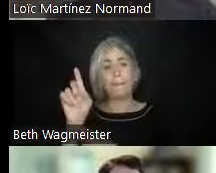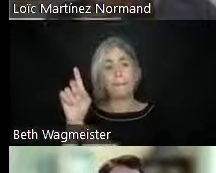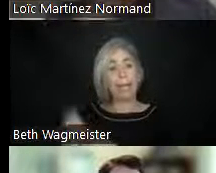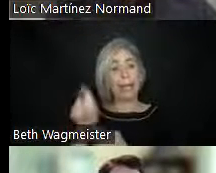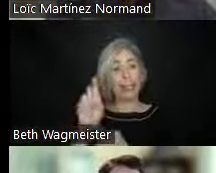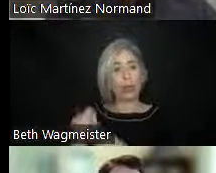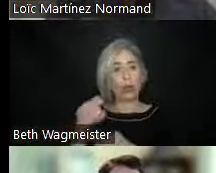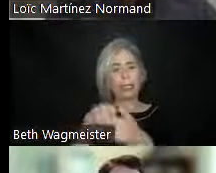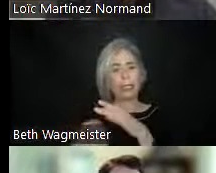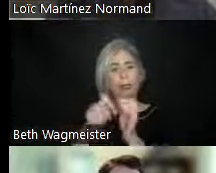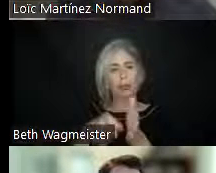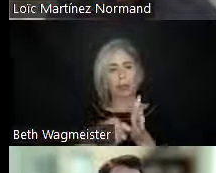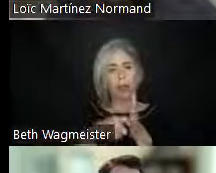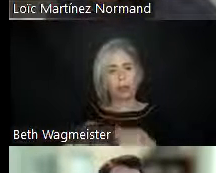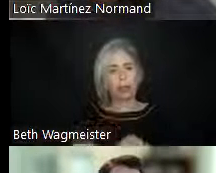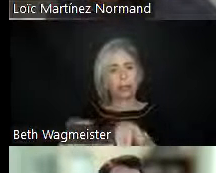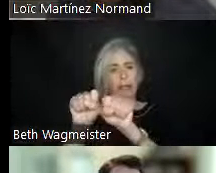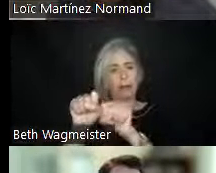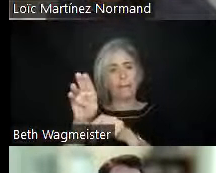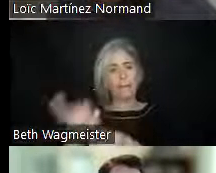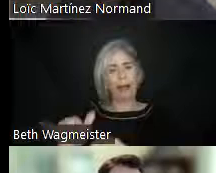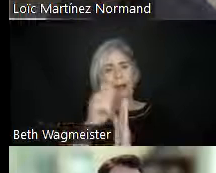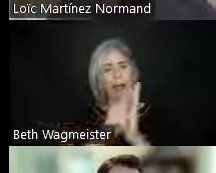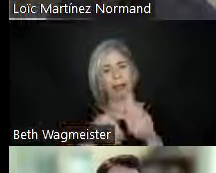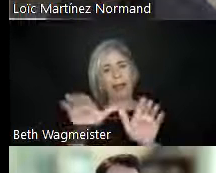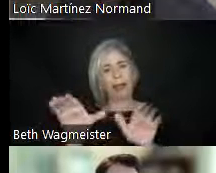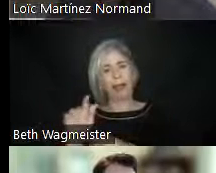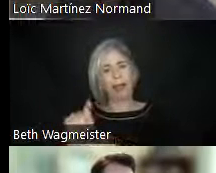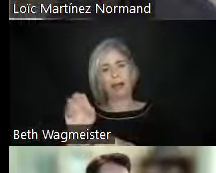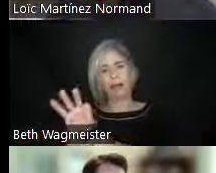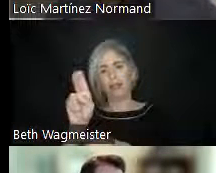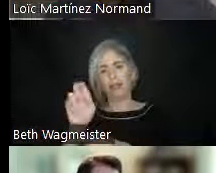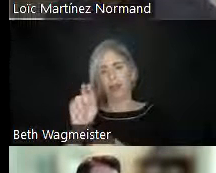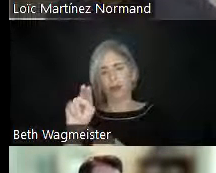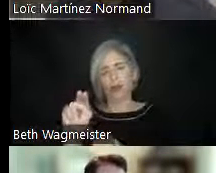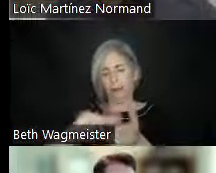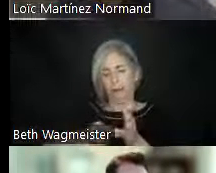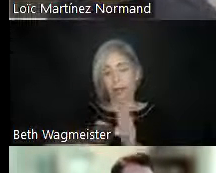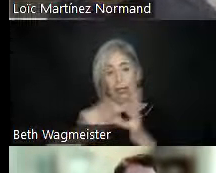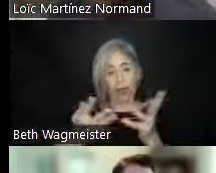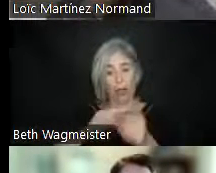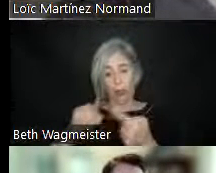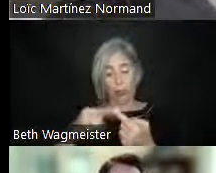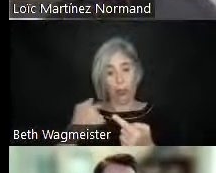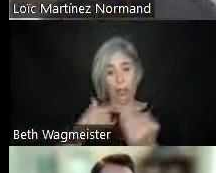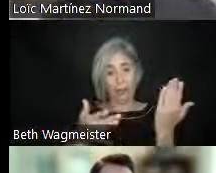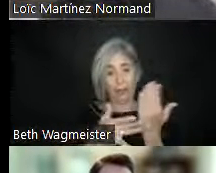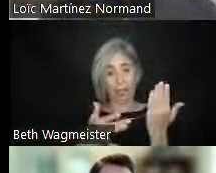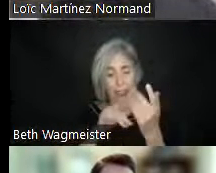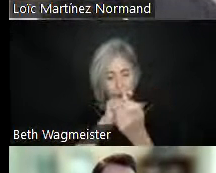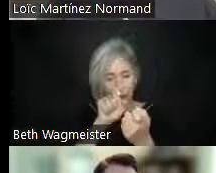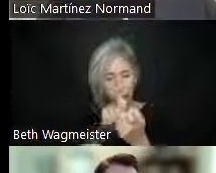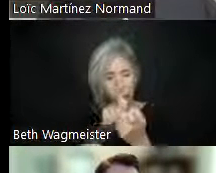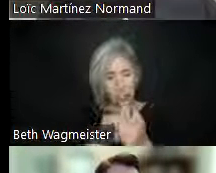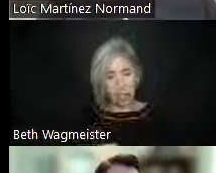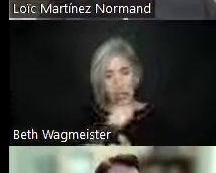accessibility requirements are adopted by a legal act of the union, which means when we do have technical specifications in another